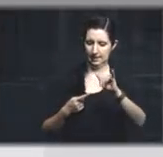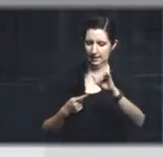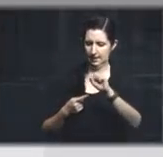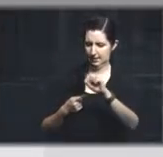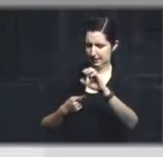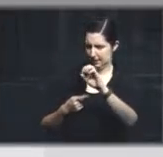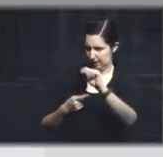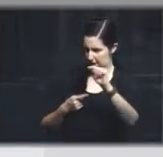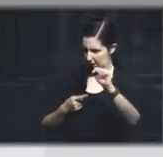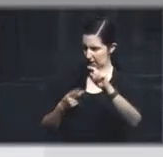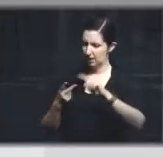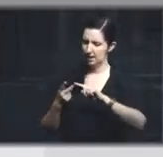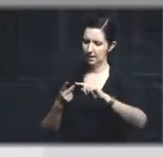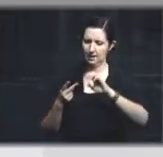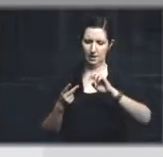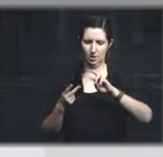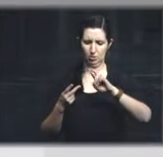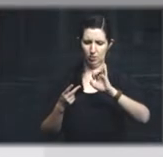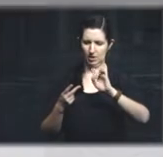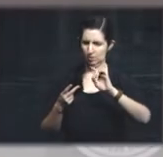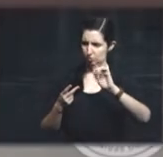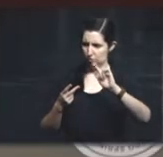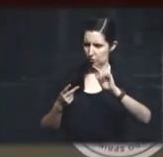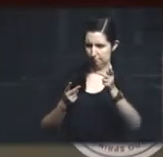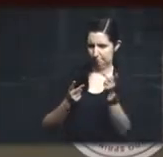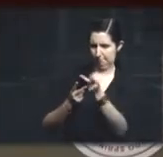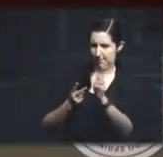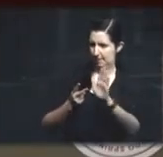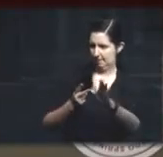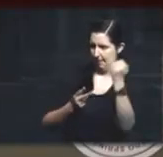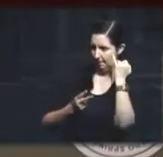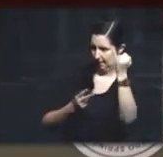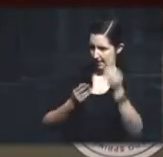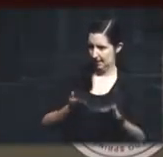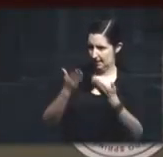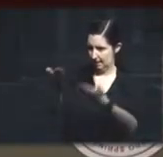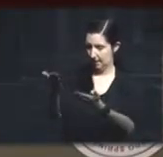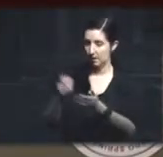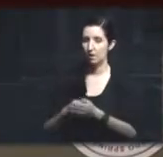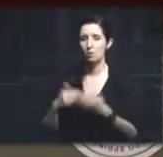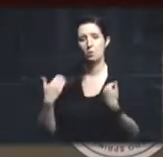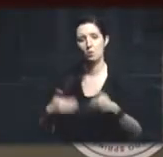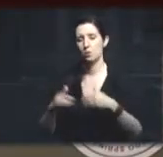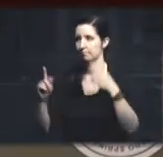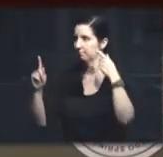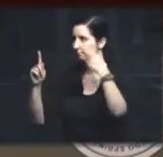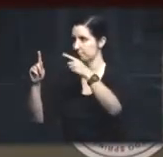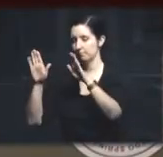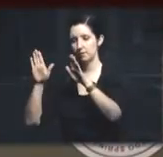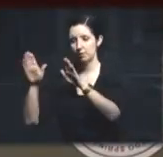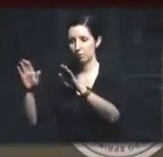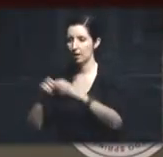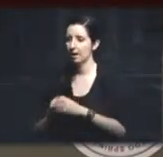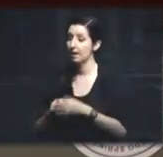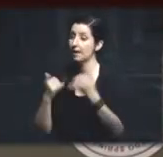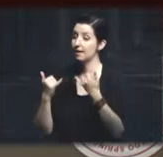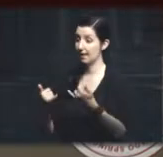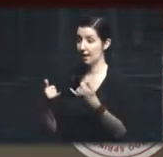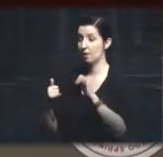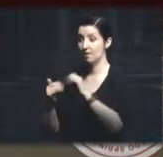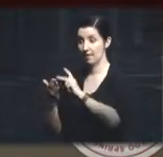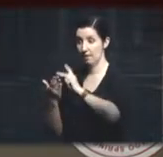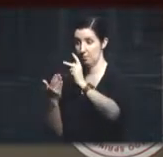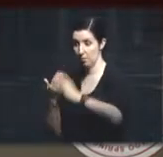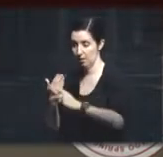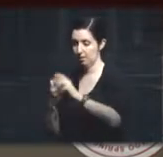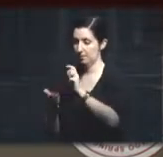with that. And their vision about it was right on target, and Writing Fellows has become a permanent part of our college.